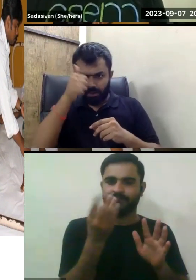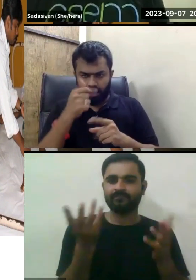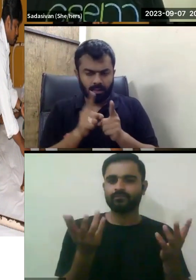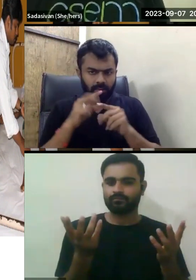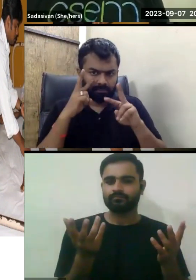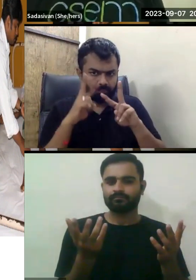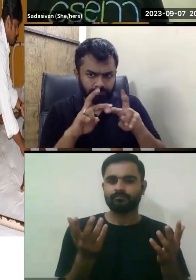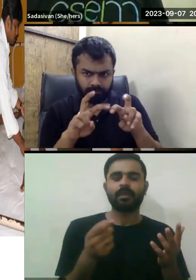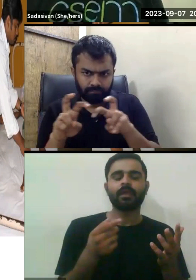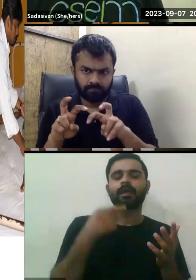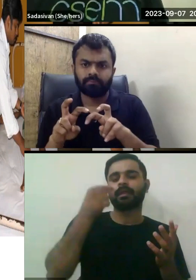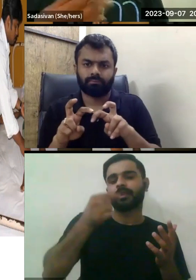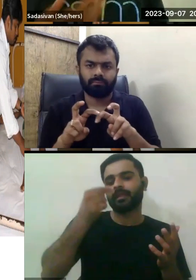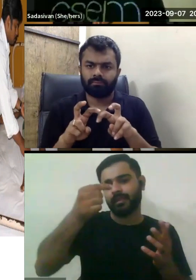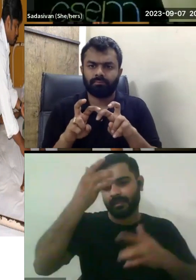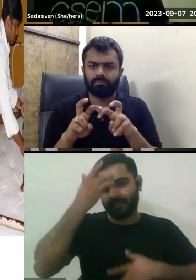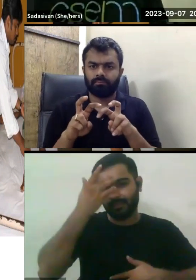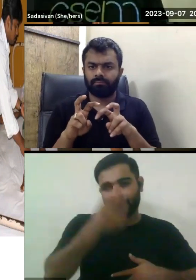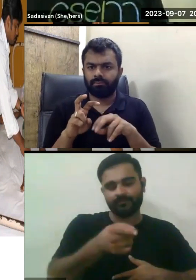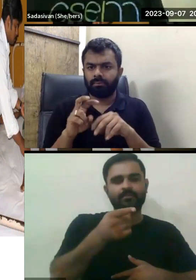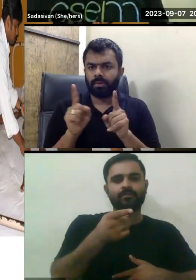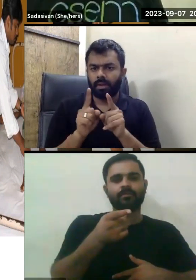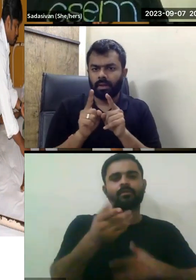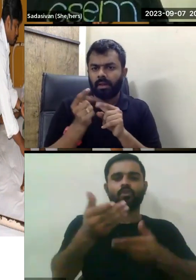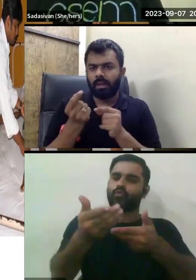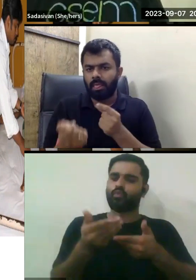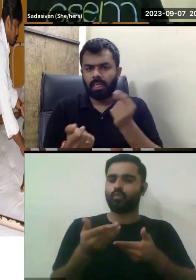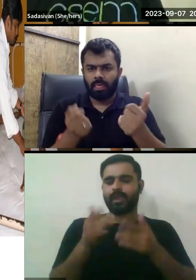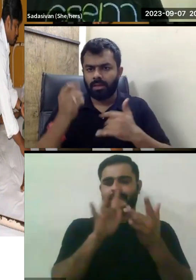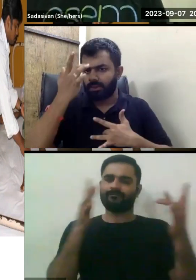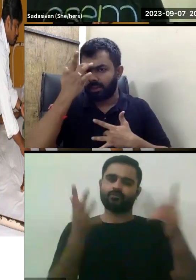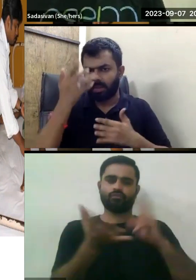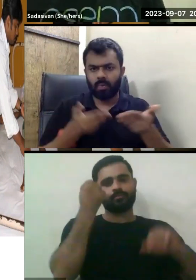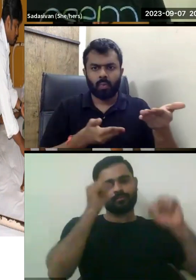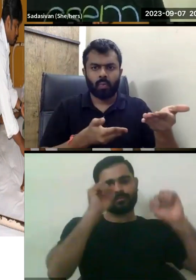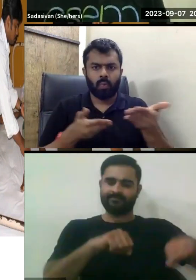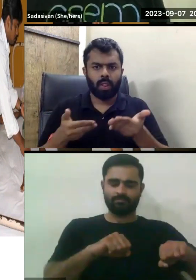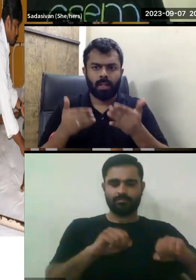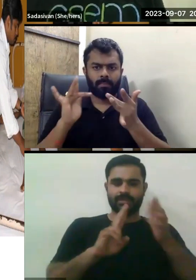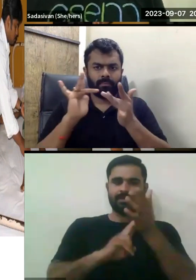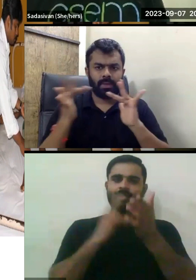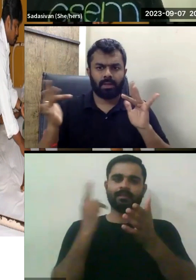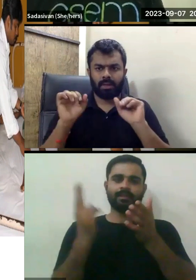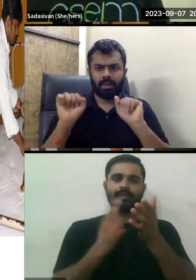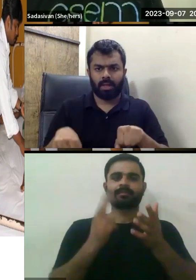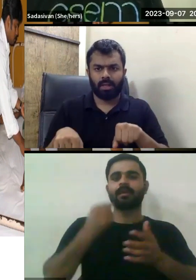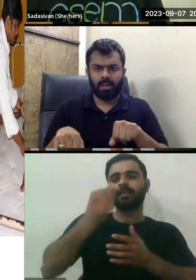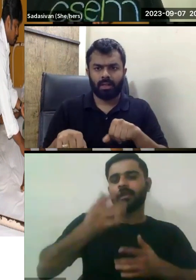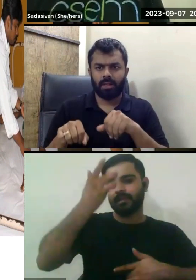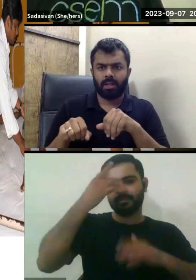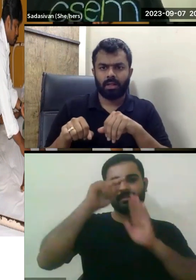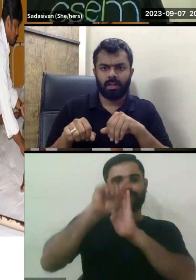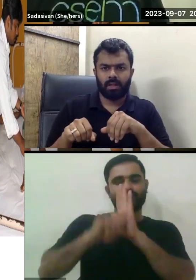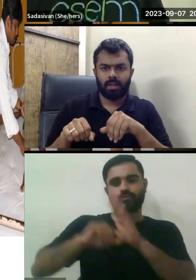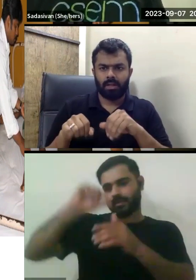rare diseases, and it is a welcome approach. Definitely, we have a national rare disease policy by the government of India, and